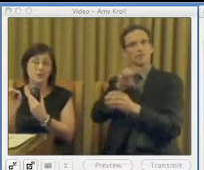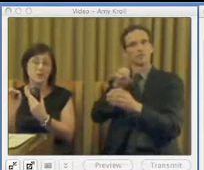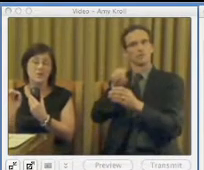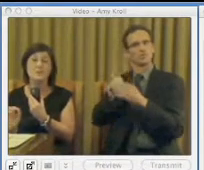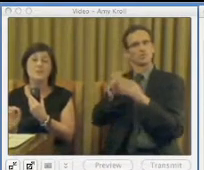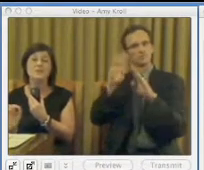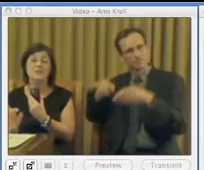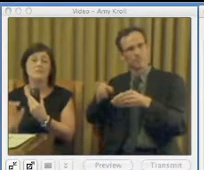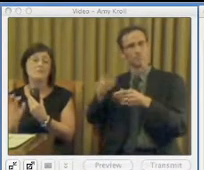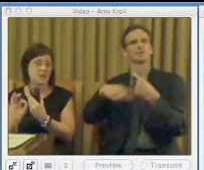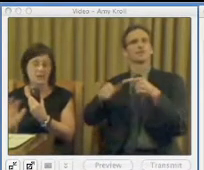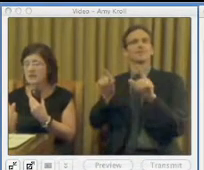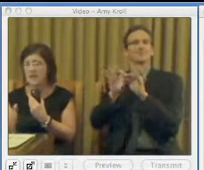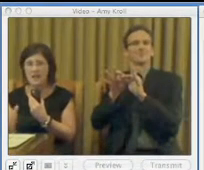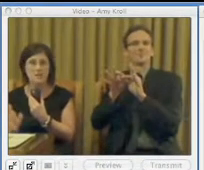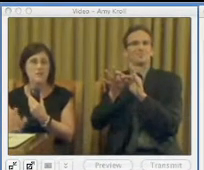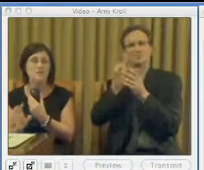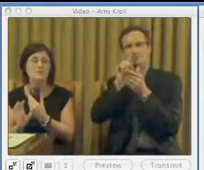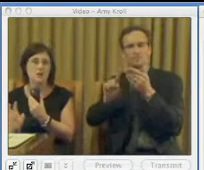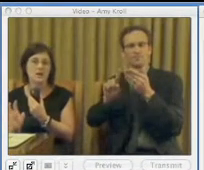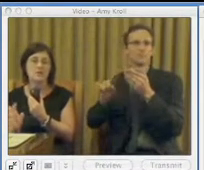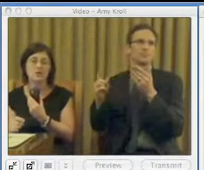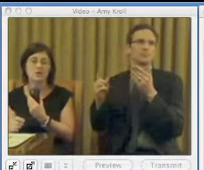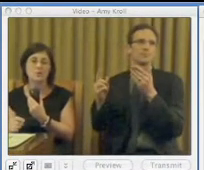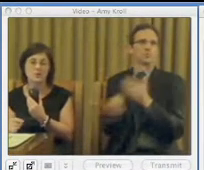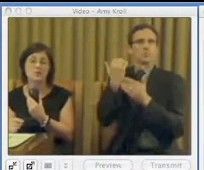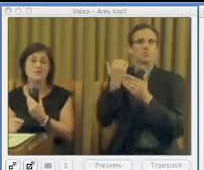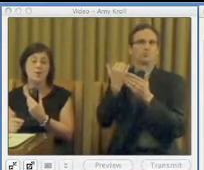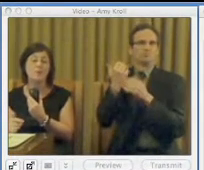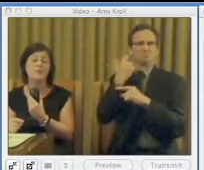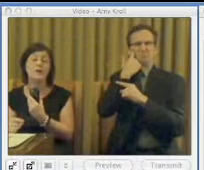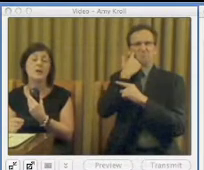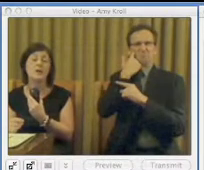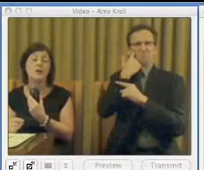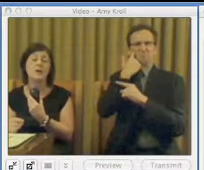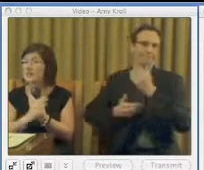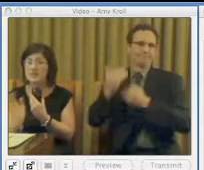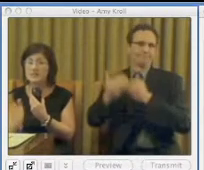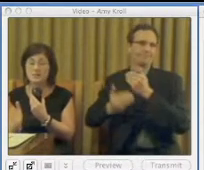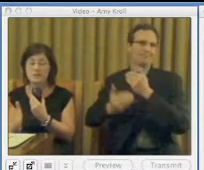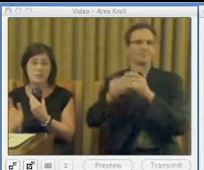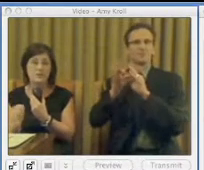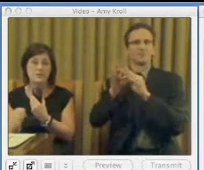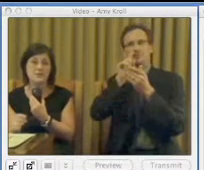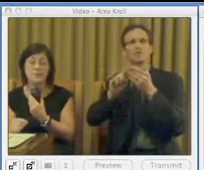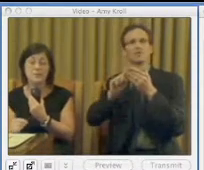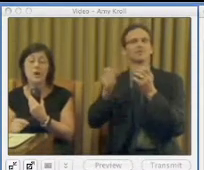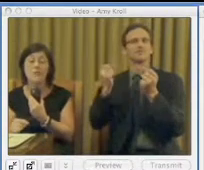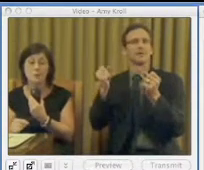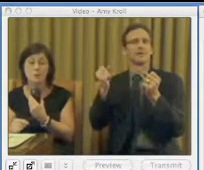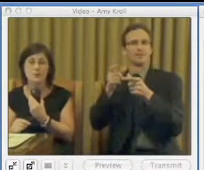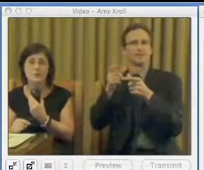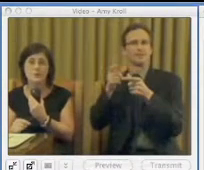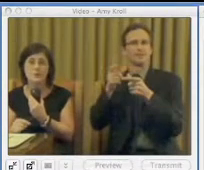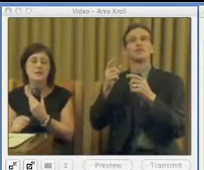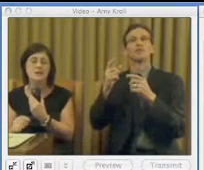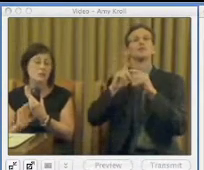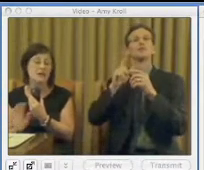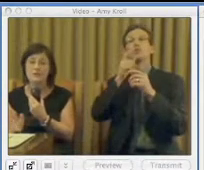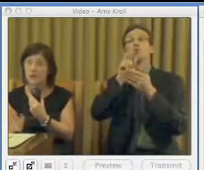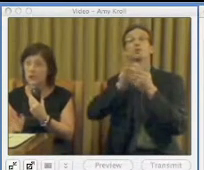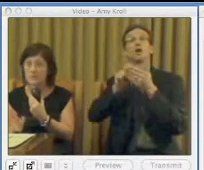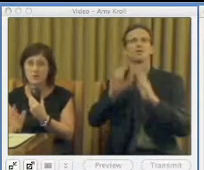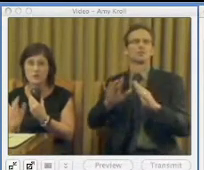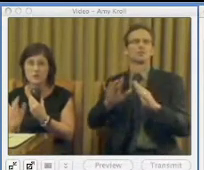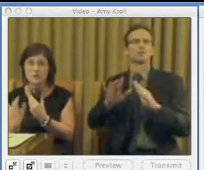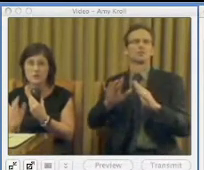sign language interpreting research, the most up-to-date, cutting-edge sign language interpreting research from various authors from all